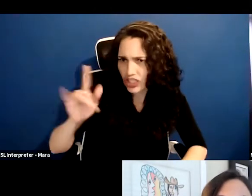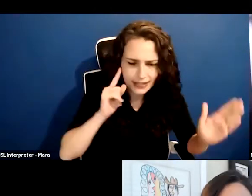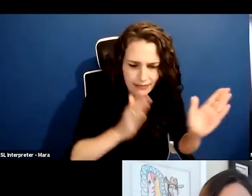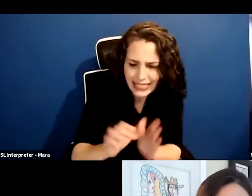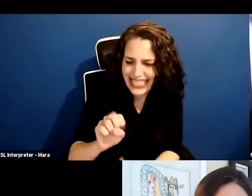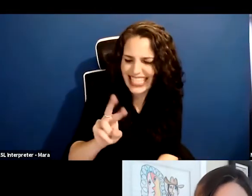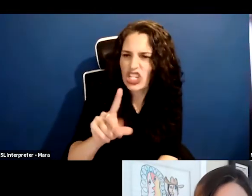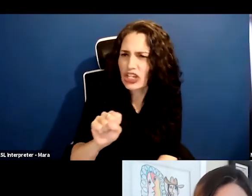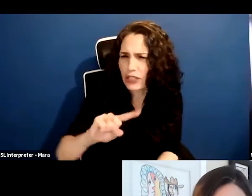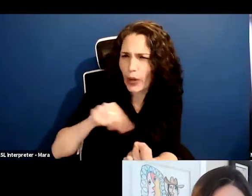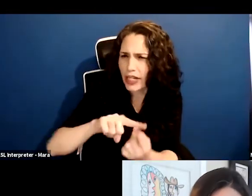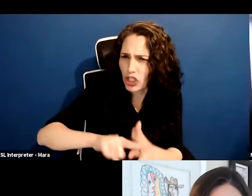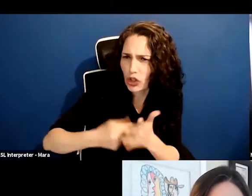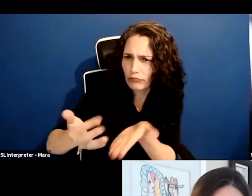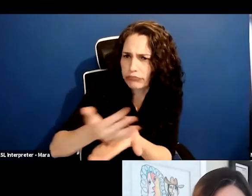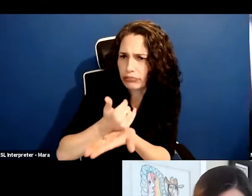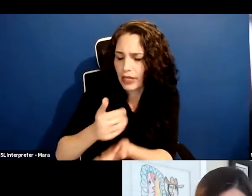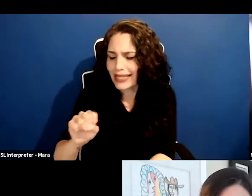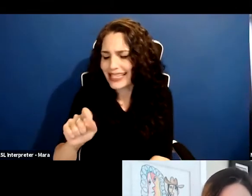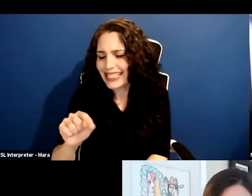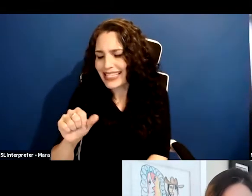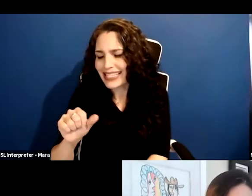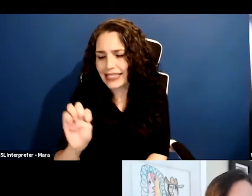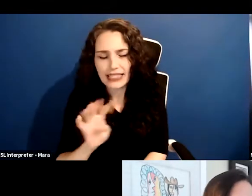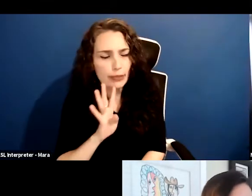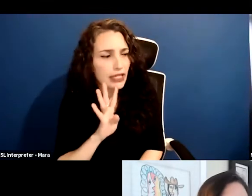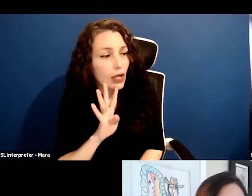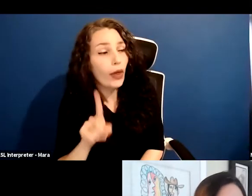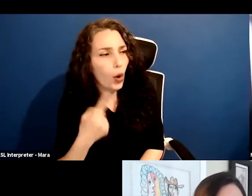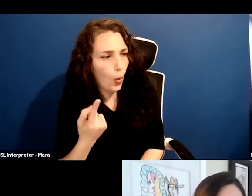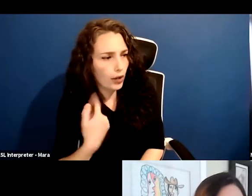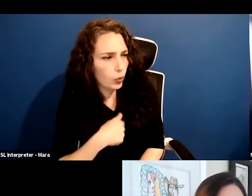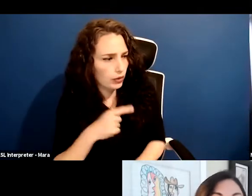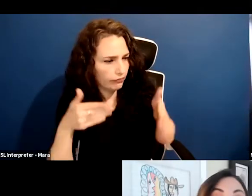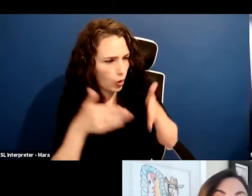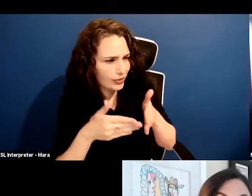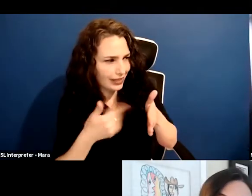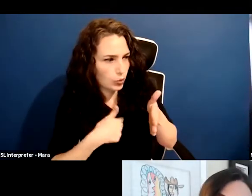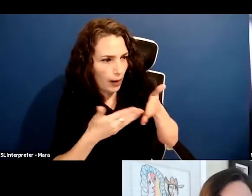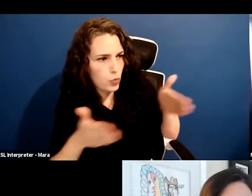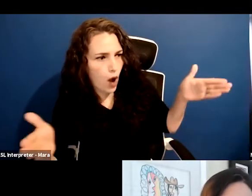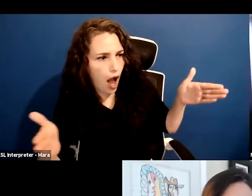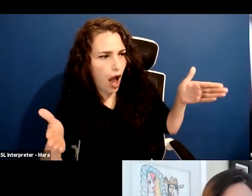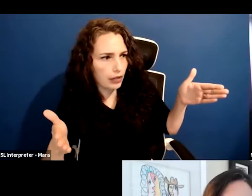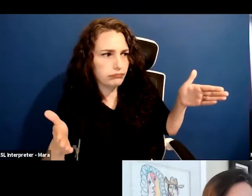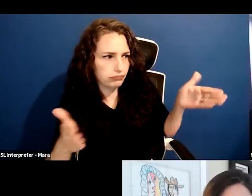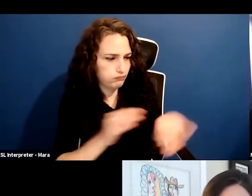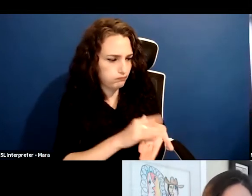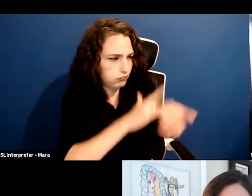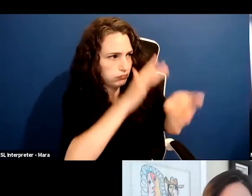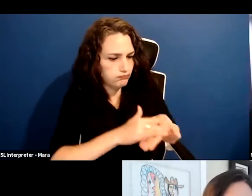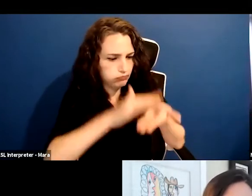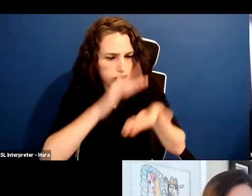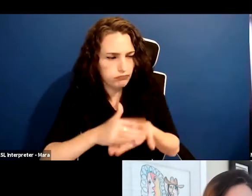the one we are talking about, I think today, we have a pretty broad library of reports on diverse